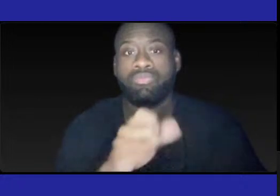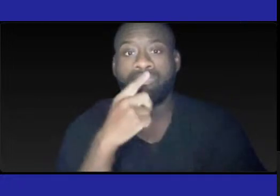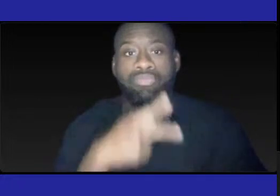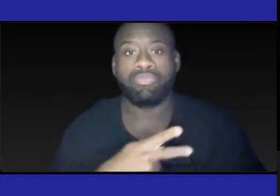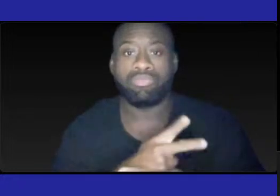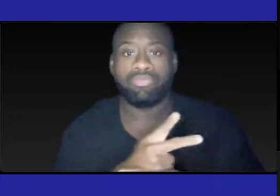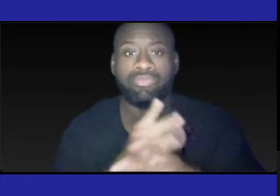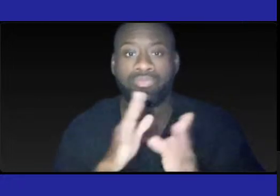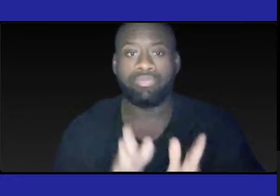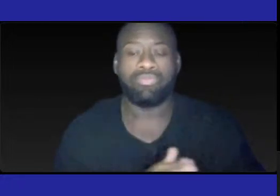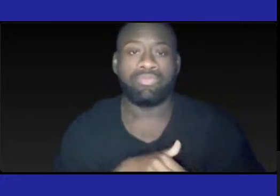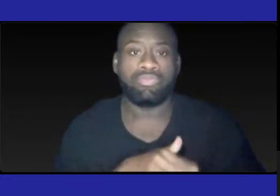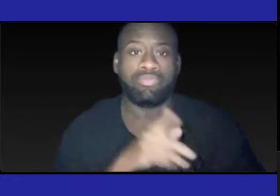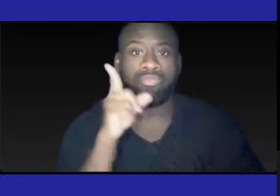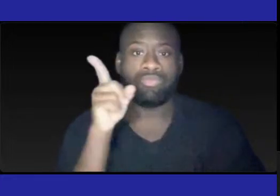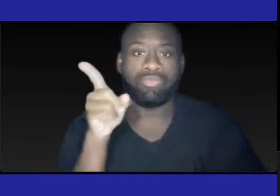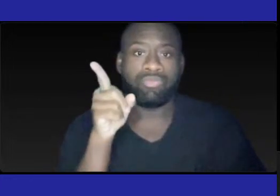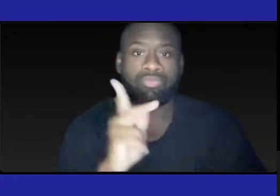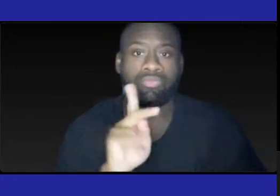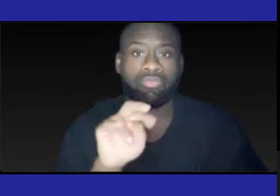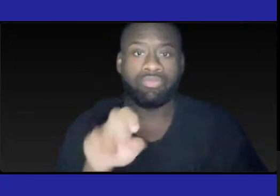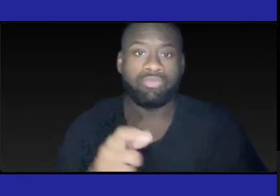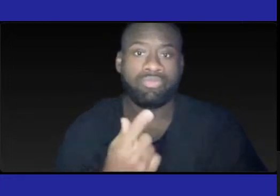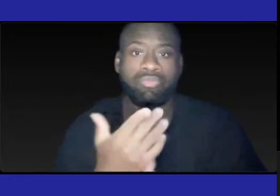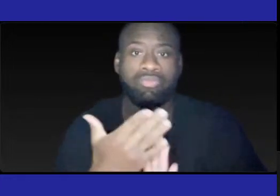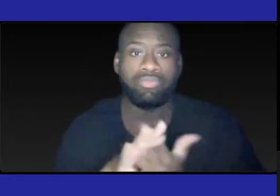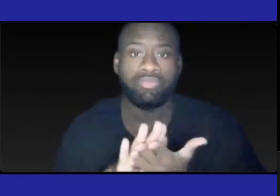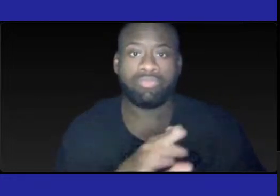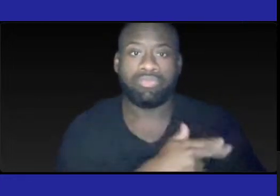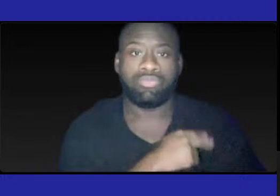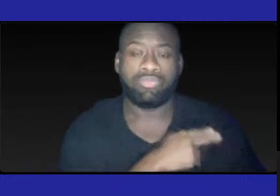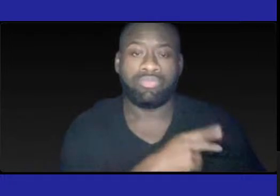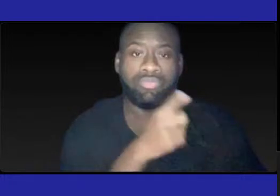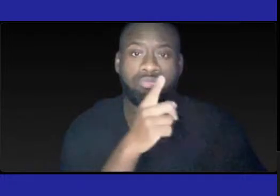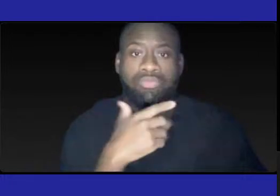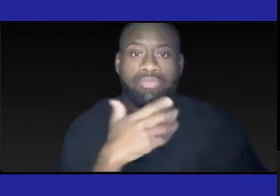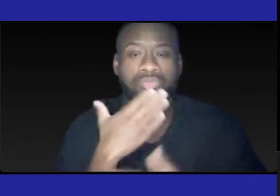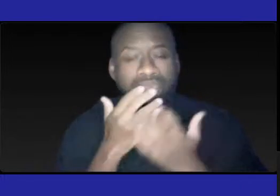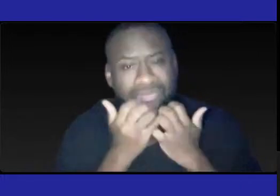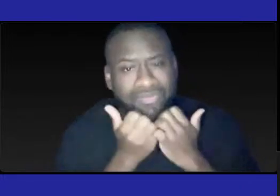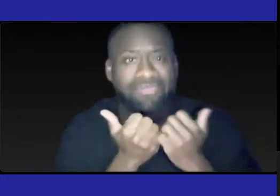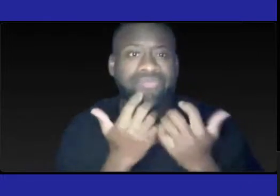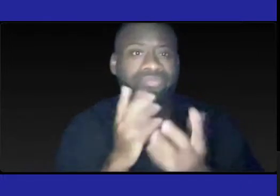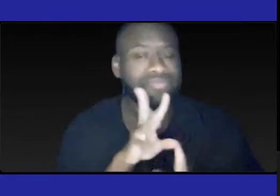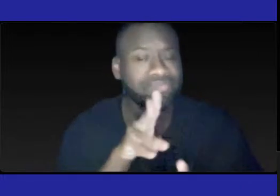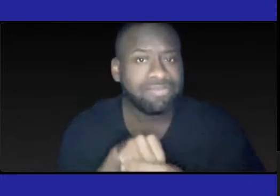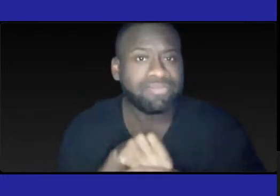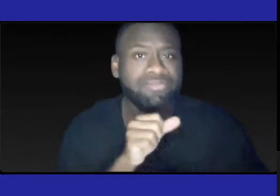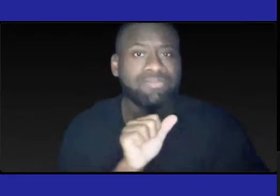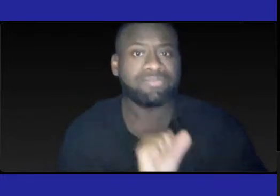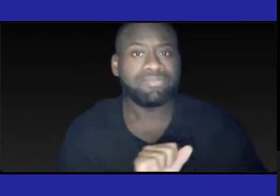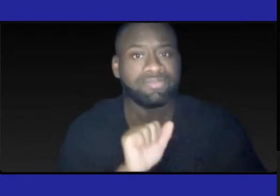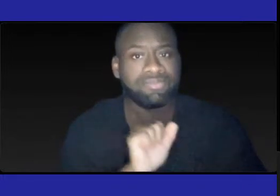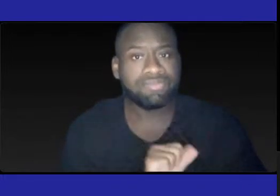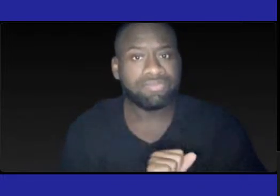program and really passionate and involved with this work. And I'm excited to, after some time,